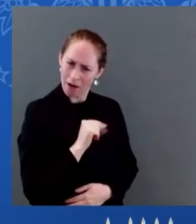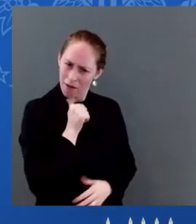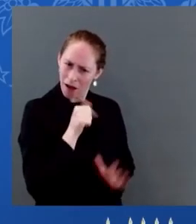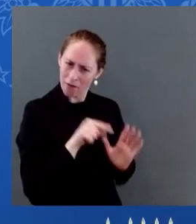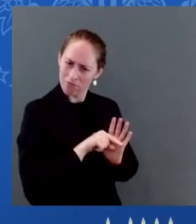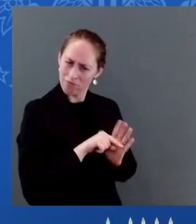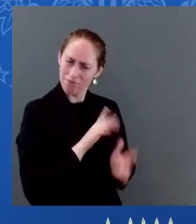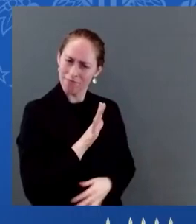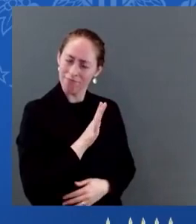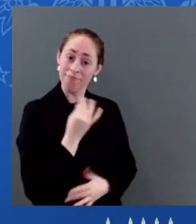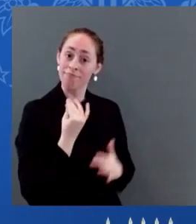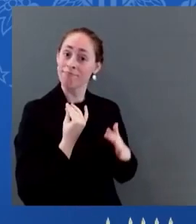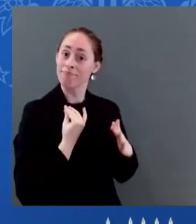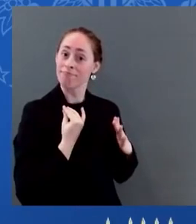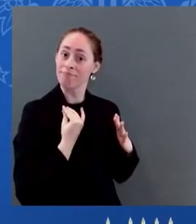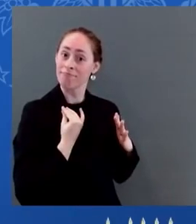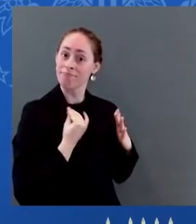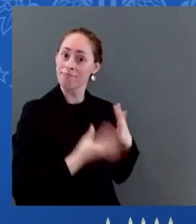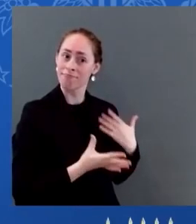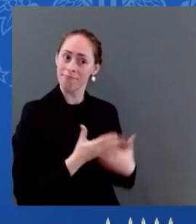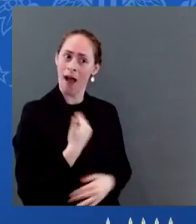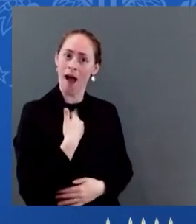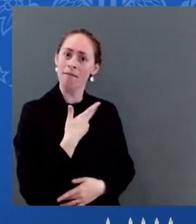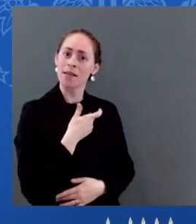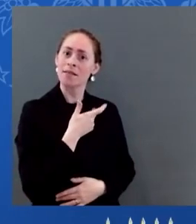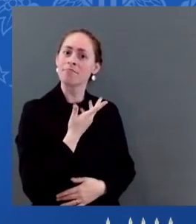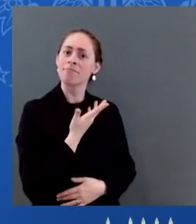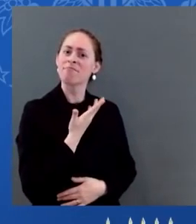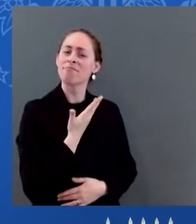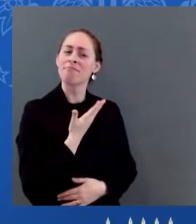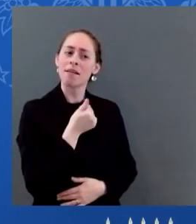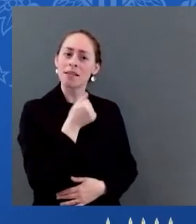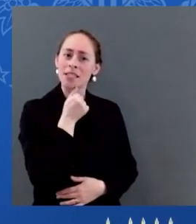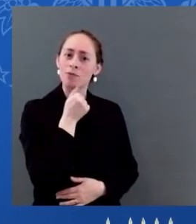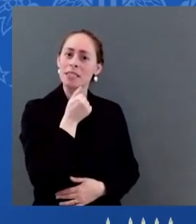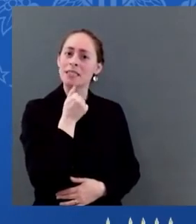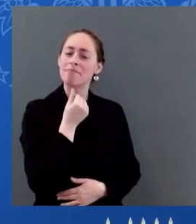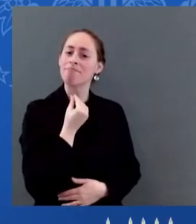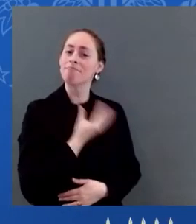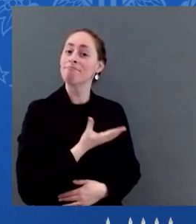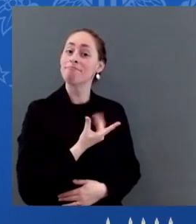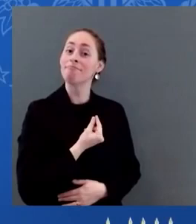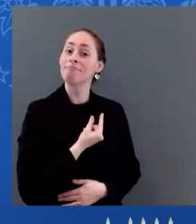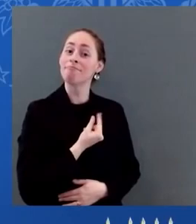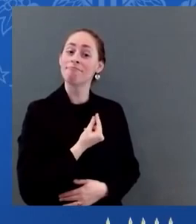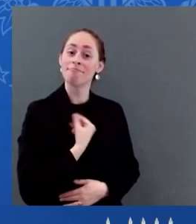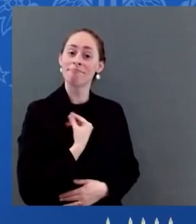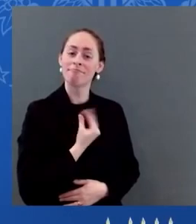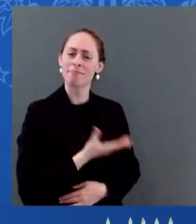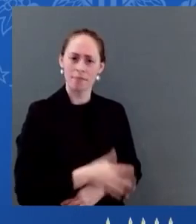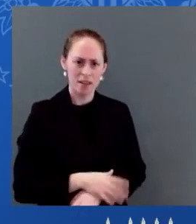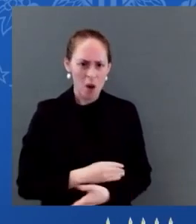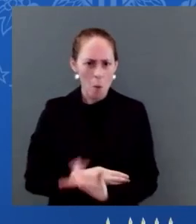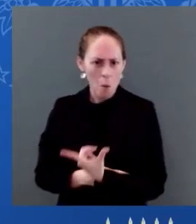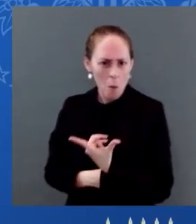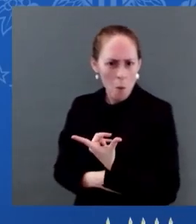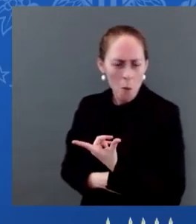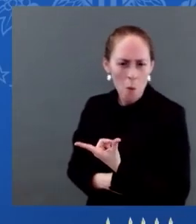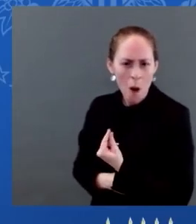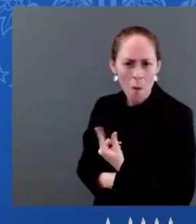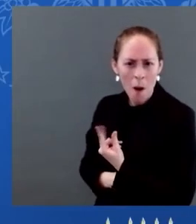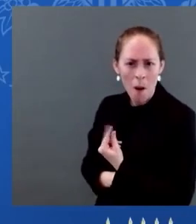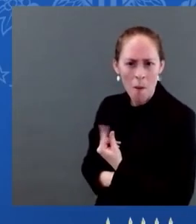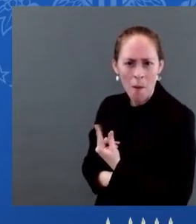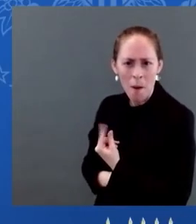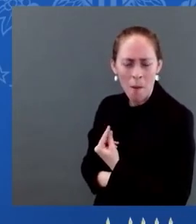Ladies and gentlemen, you know, as Doug leads our candle lighting, he'll be joined by